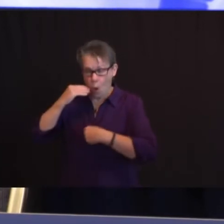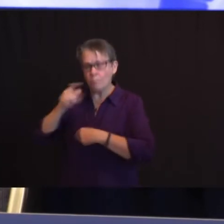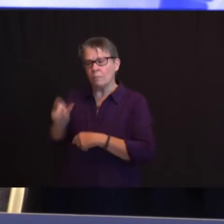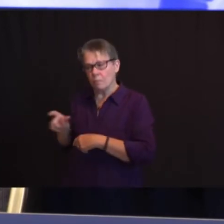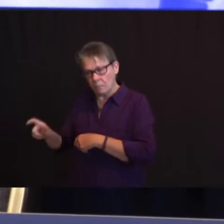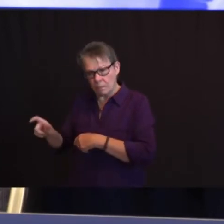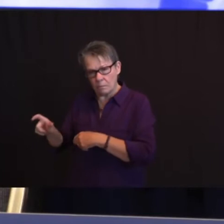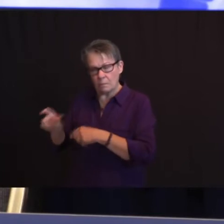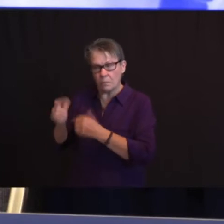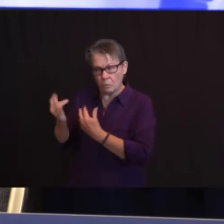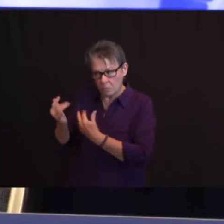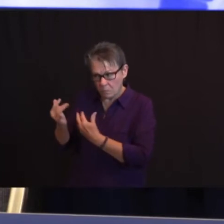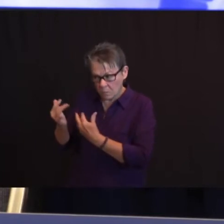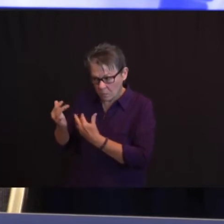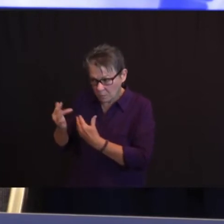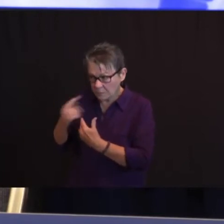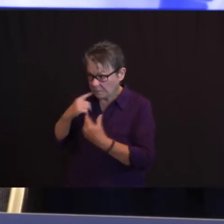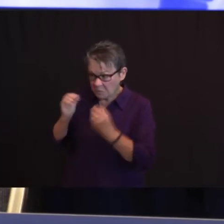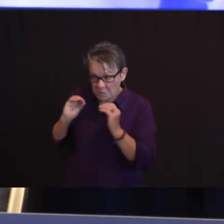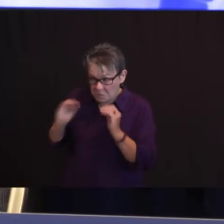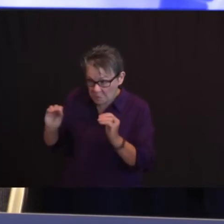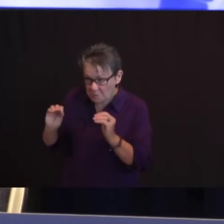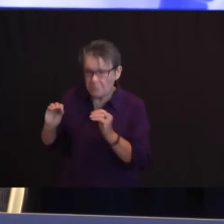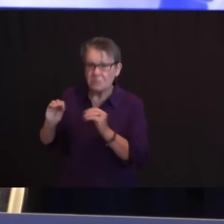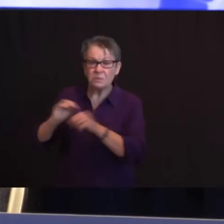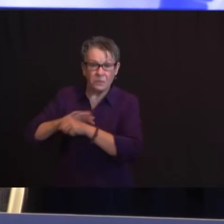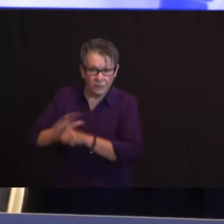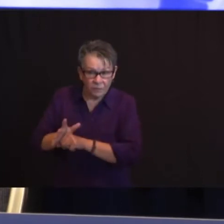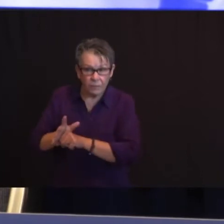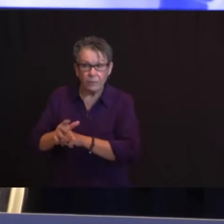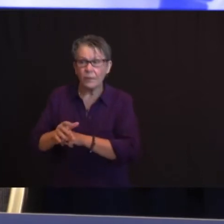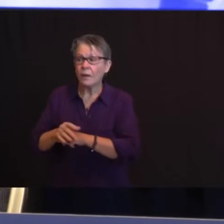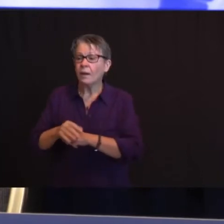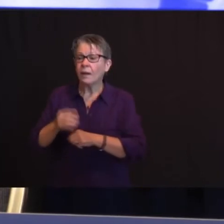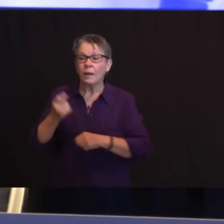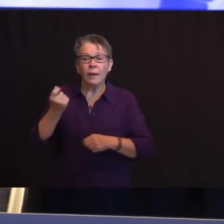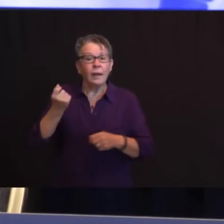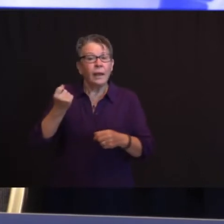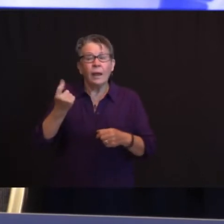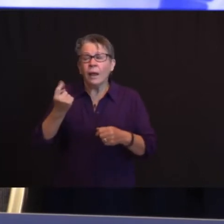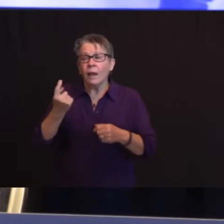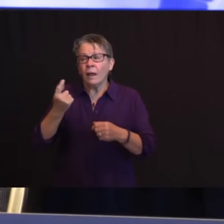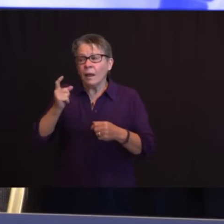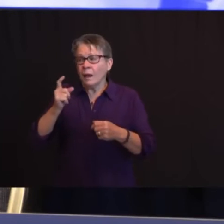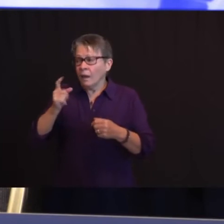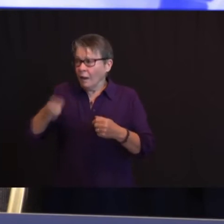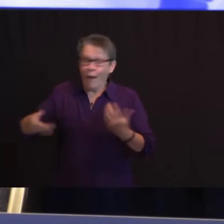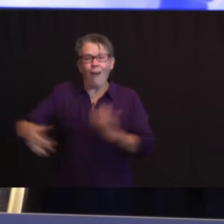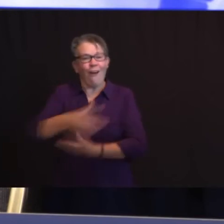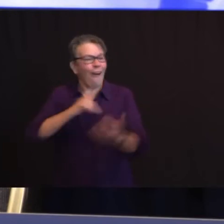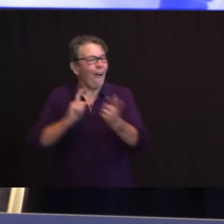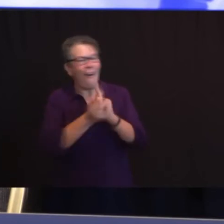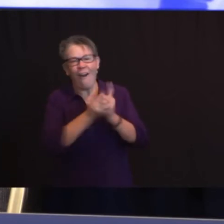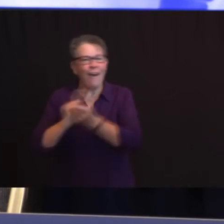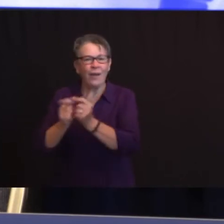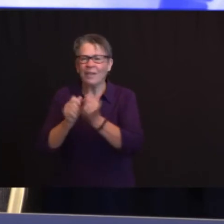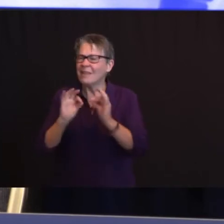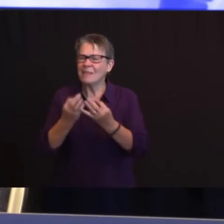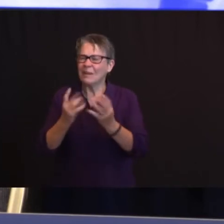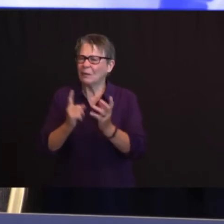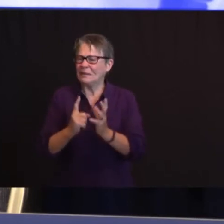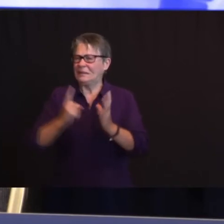They should wear a mask and maintain a distance of at least 6 feet. Students who have family members that fall into